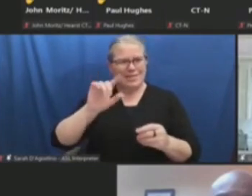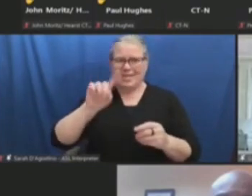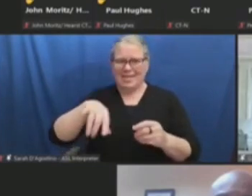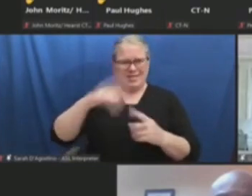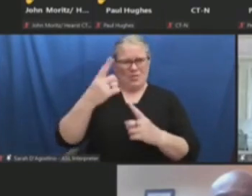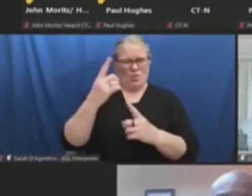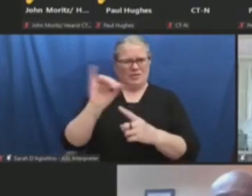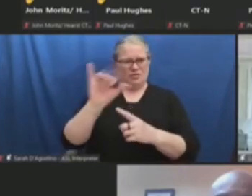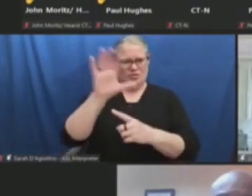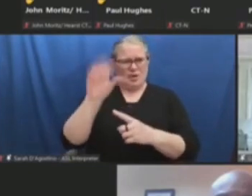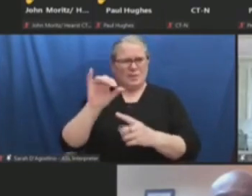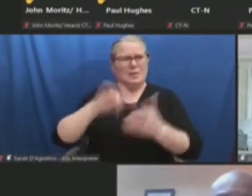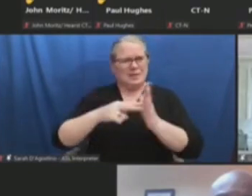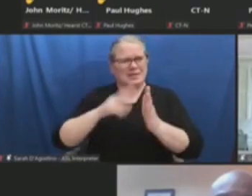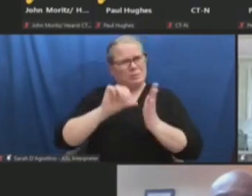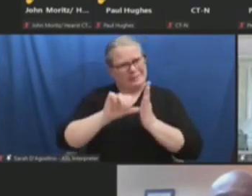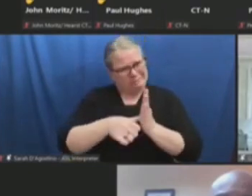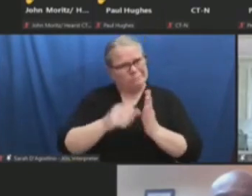particular product.